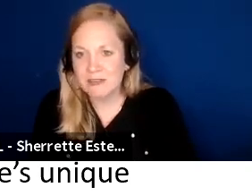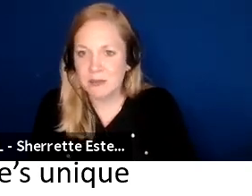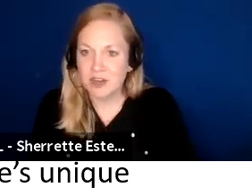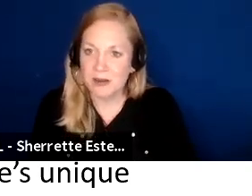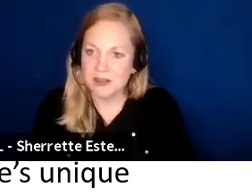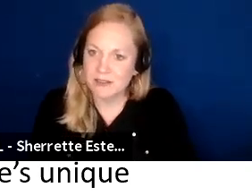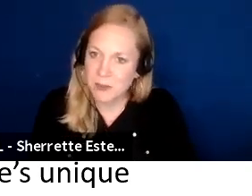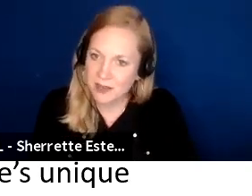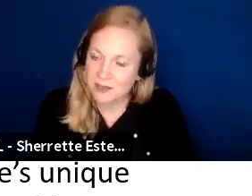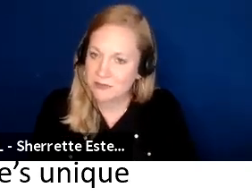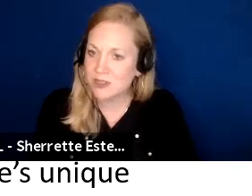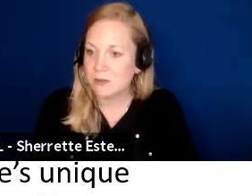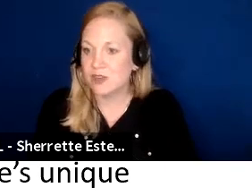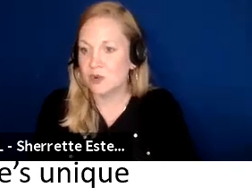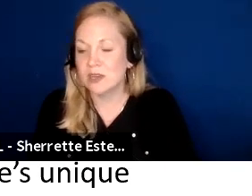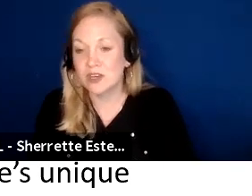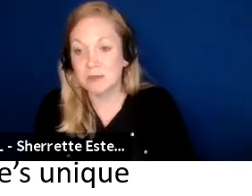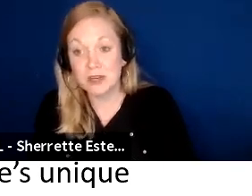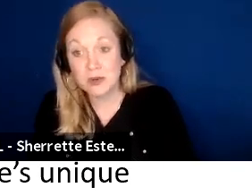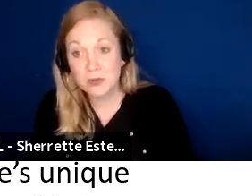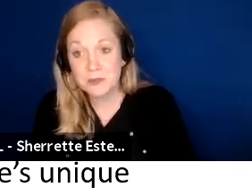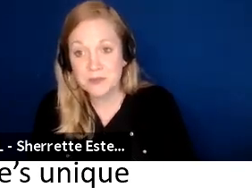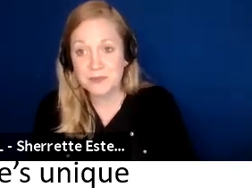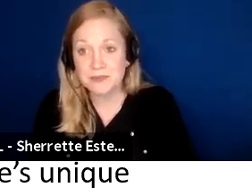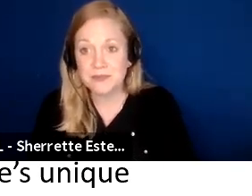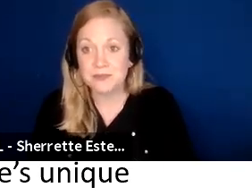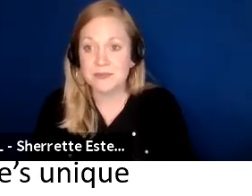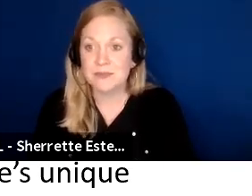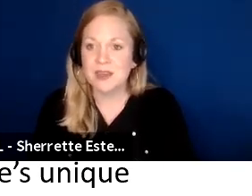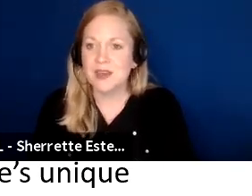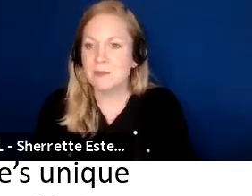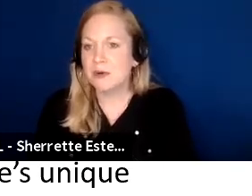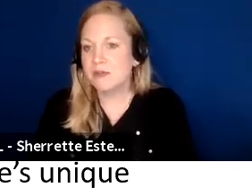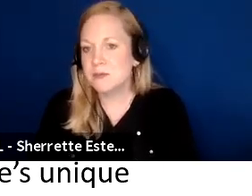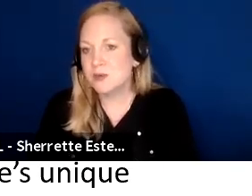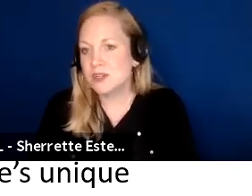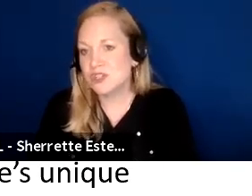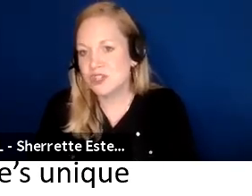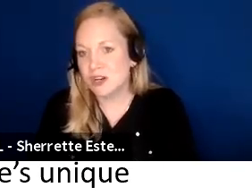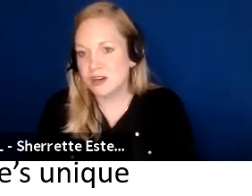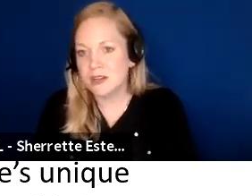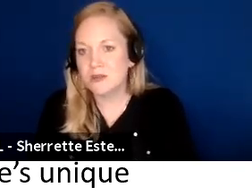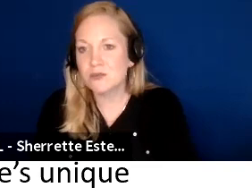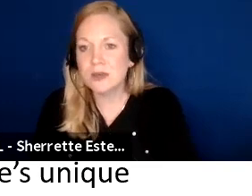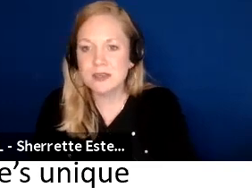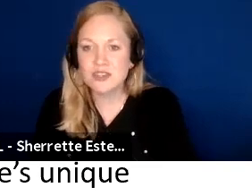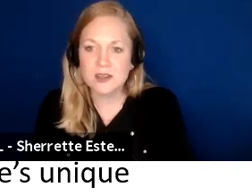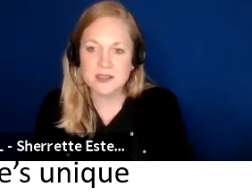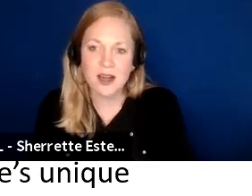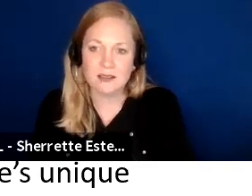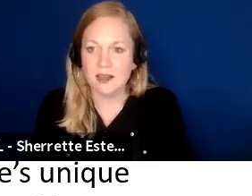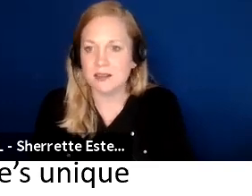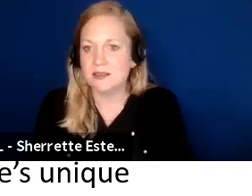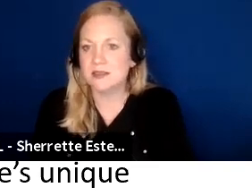already be familiar about DeafSpace. For some of you, it could be new. Both films that we just shared really